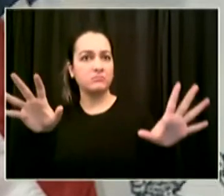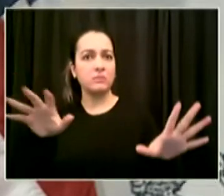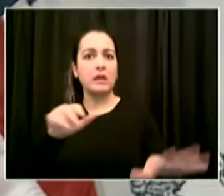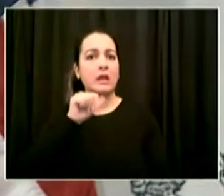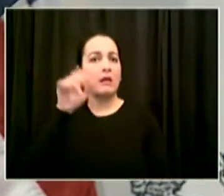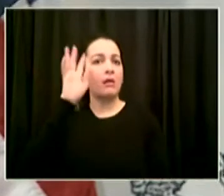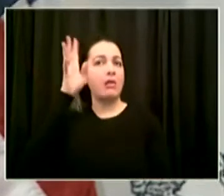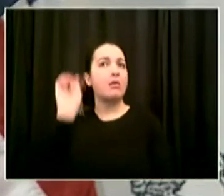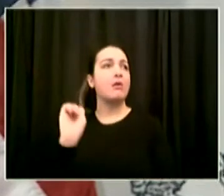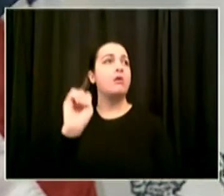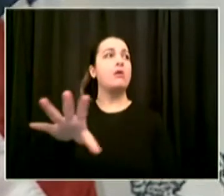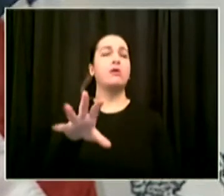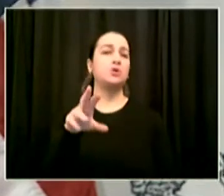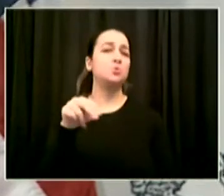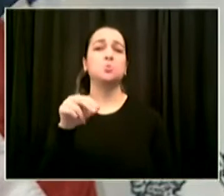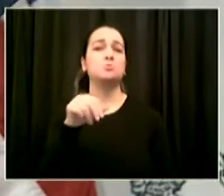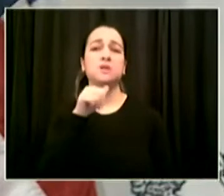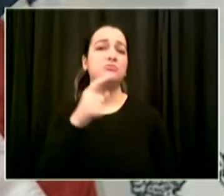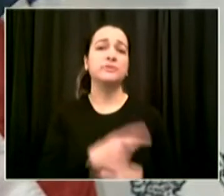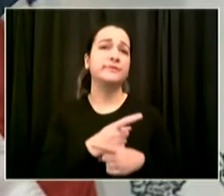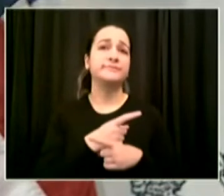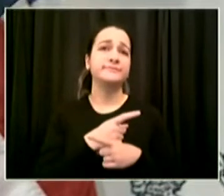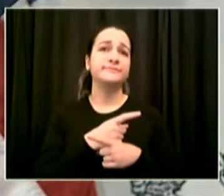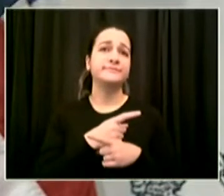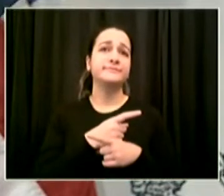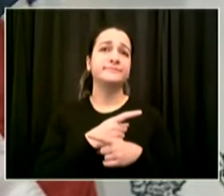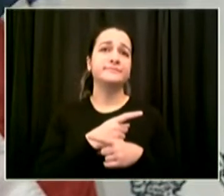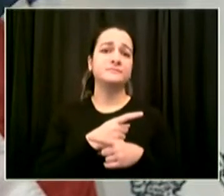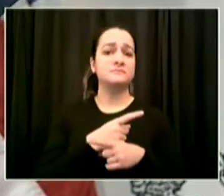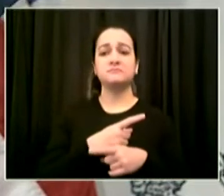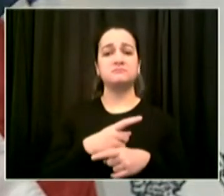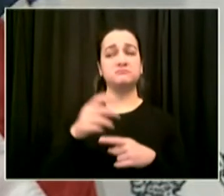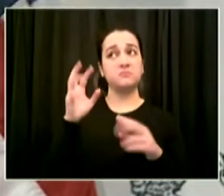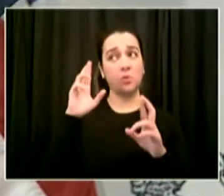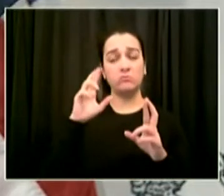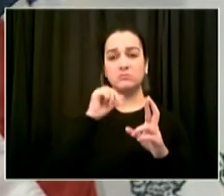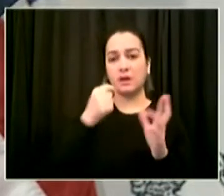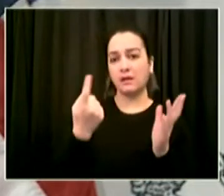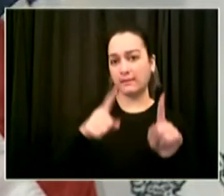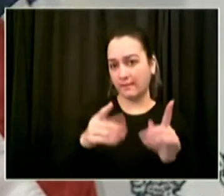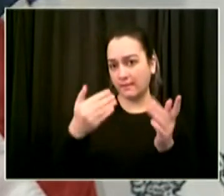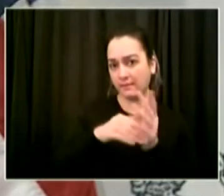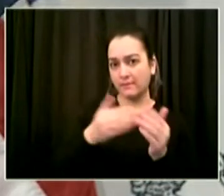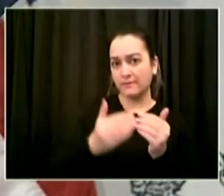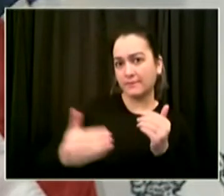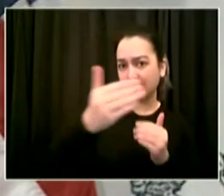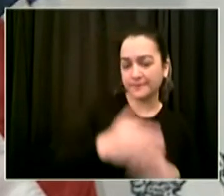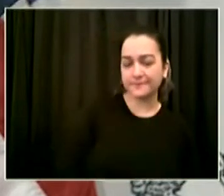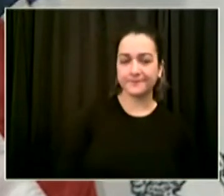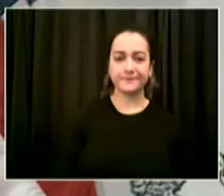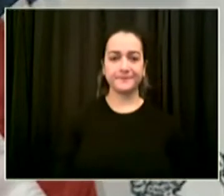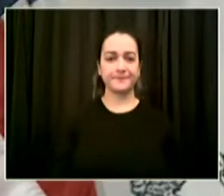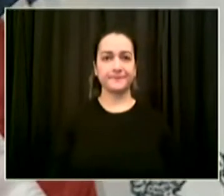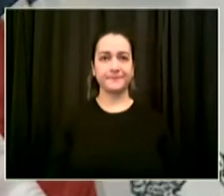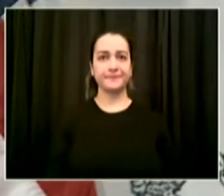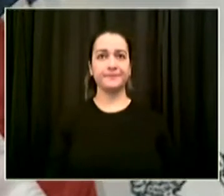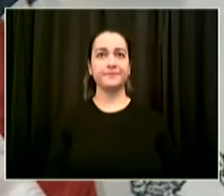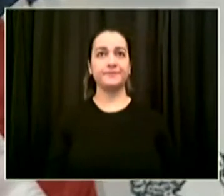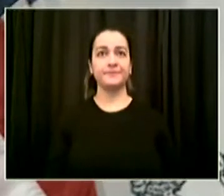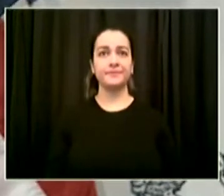The next is Kristen Dalton from the Staten Island Advance. Good morning, Mr. Mayor. How are you? I'm doing well, Kristen. How are